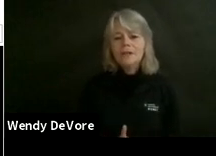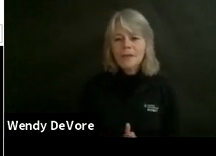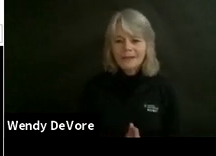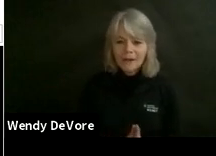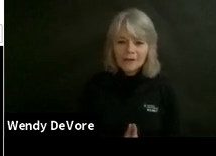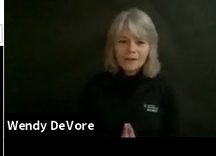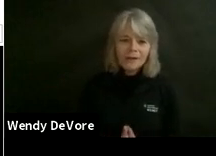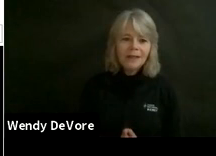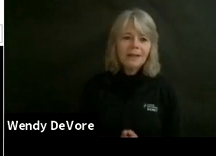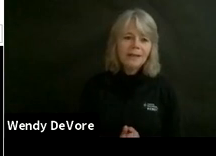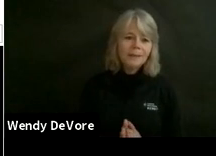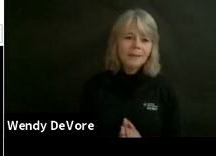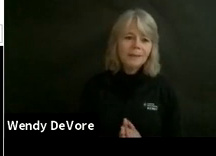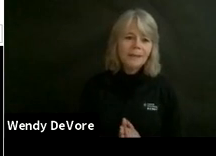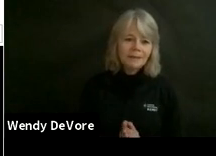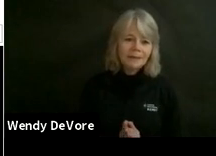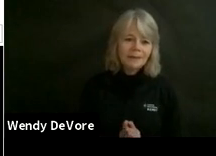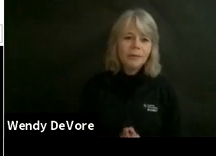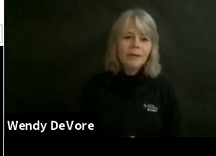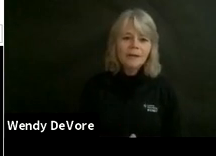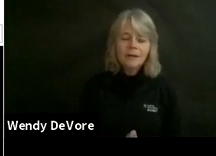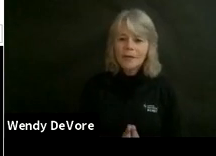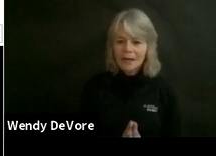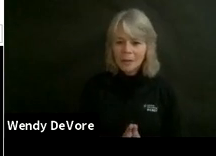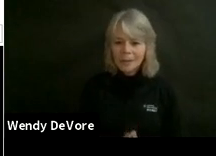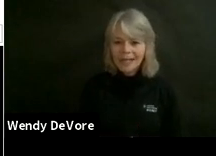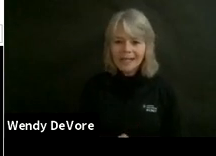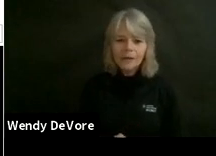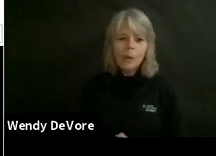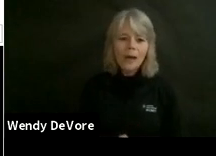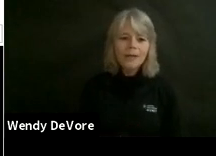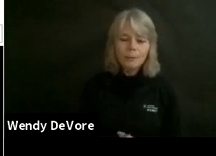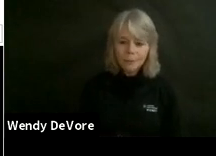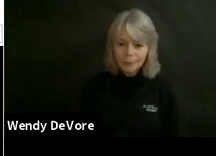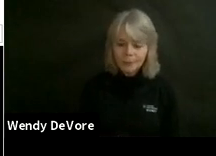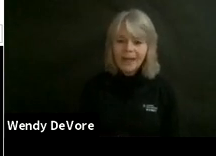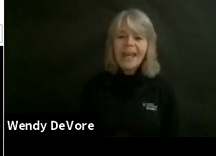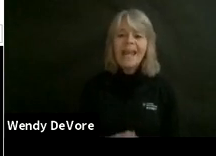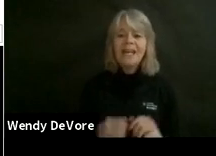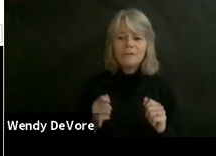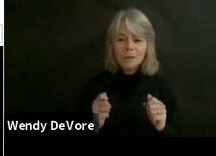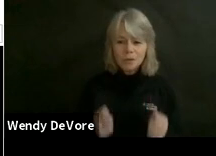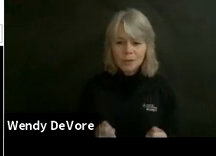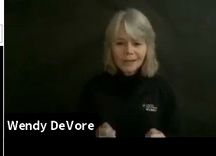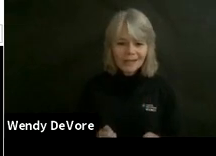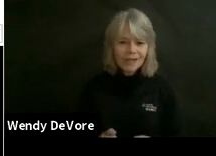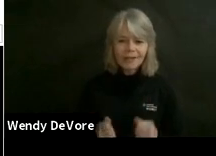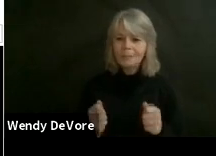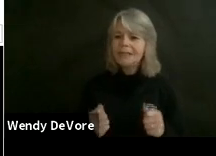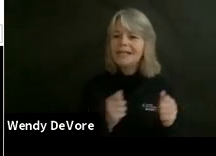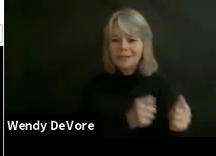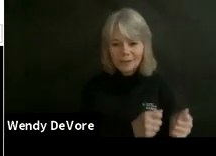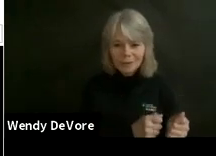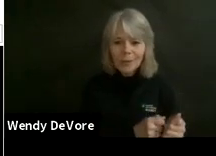for an individual that's hard of hearing, it's critical that you meet in a quiet room. And if you do get a